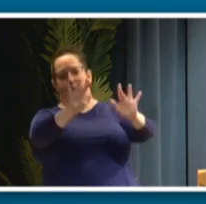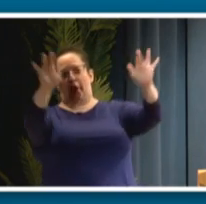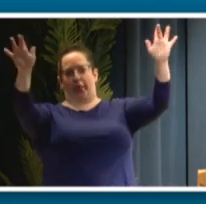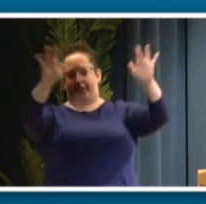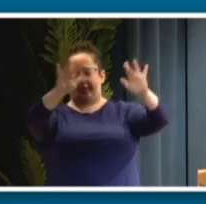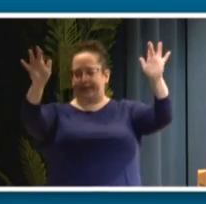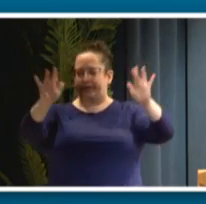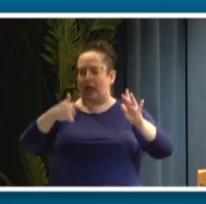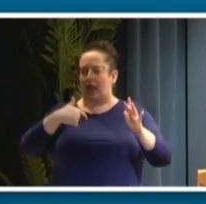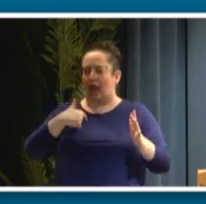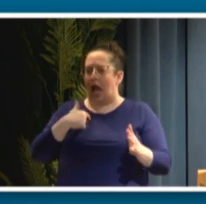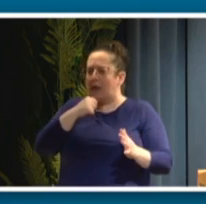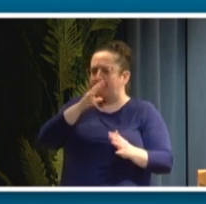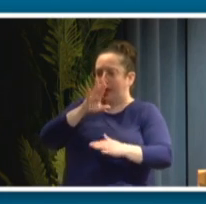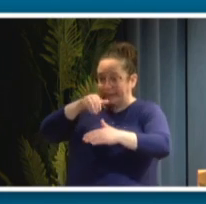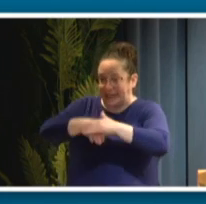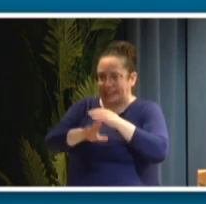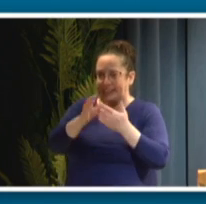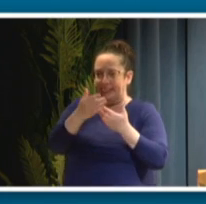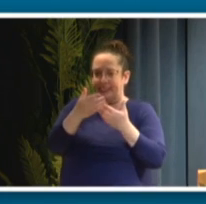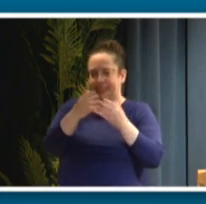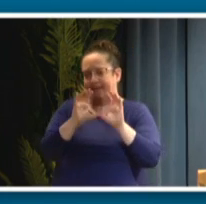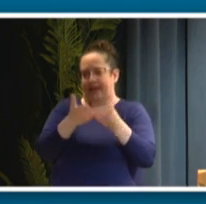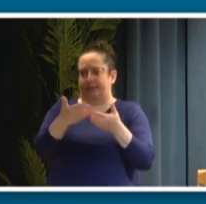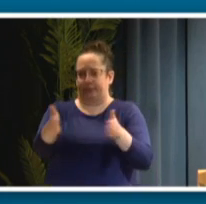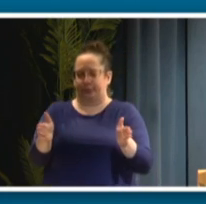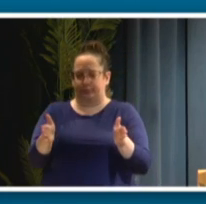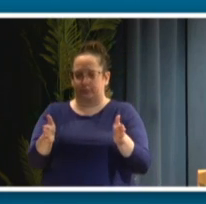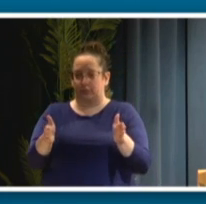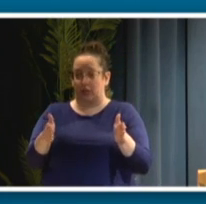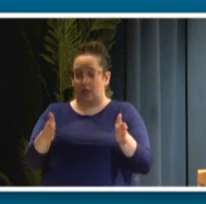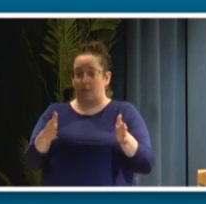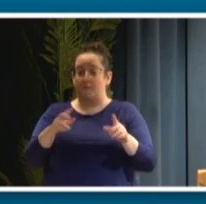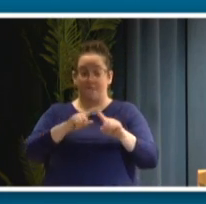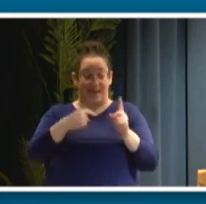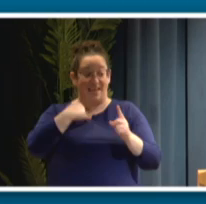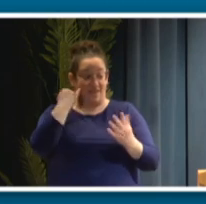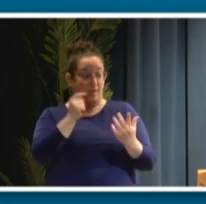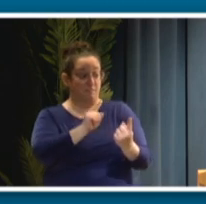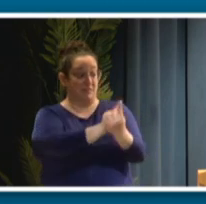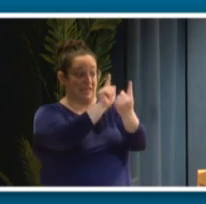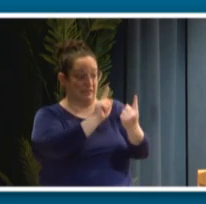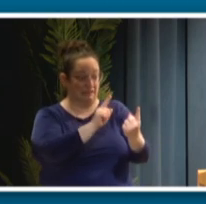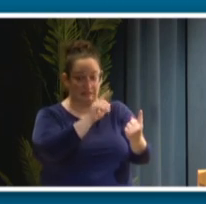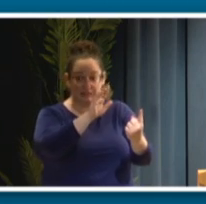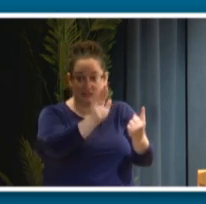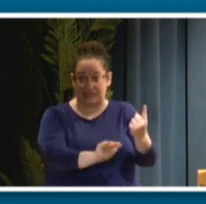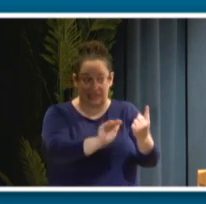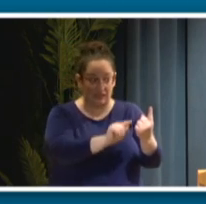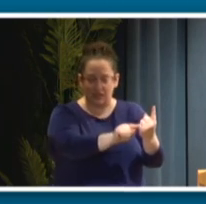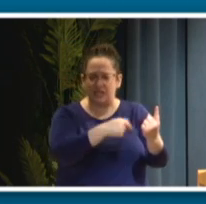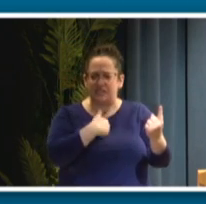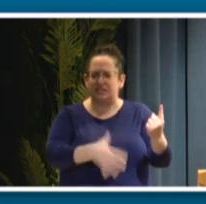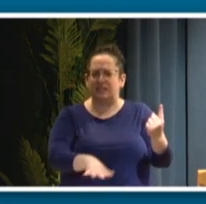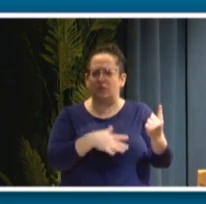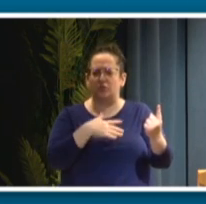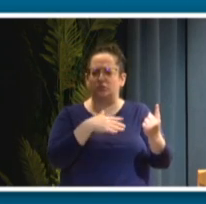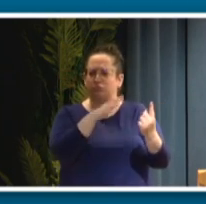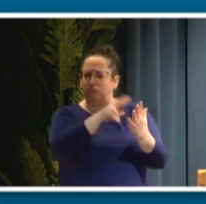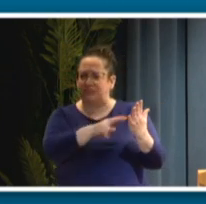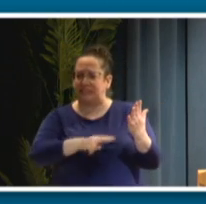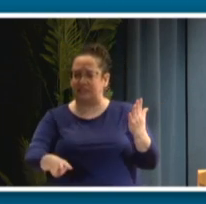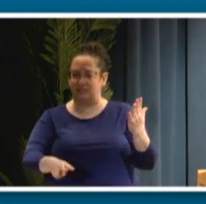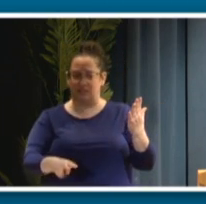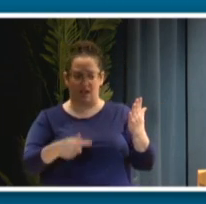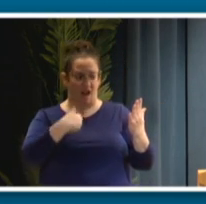right? But I do know, for me, when I meet a young person who's like, I don't like to read, I always tell them, yeah, I didn't mean either when I was that, because that's true,